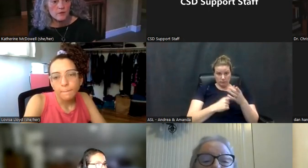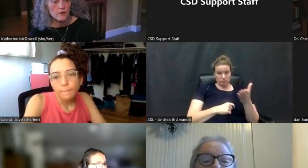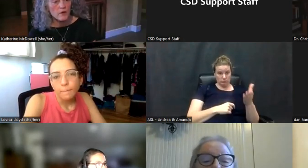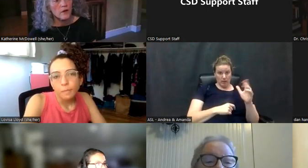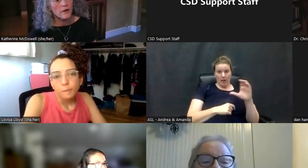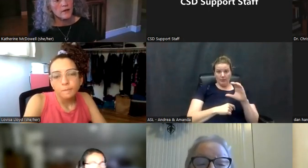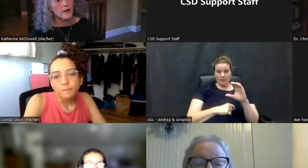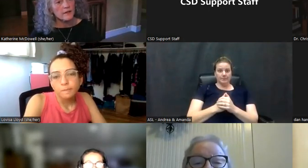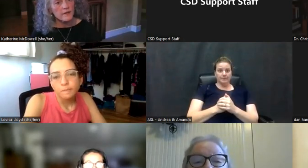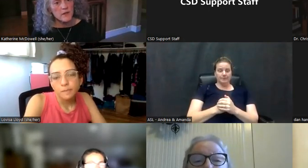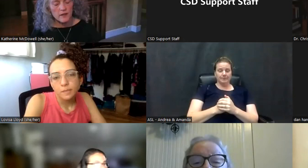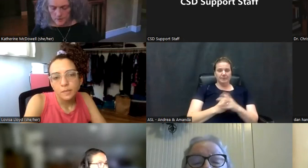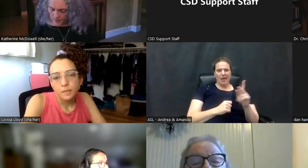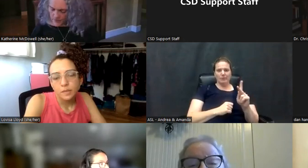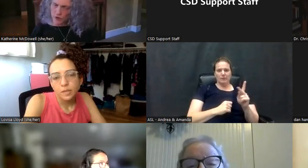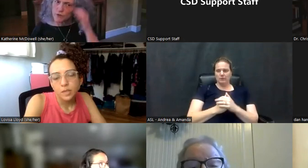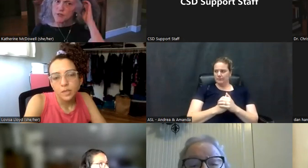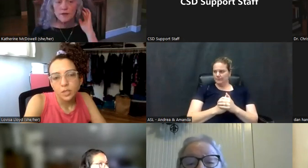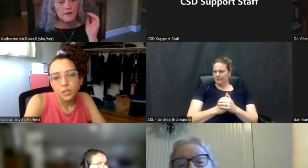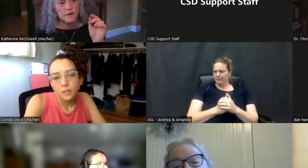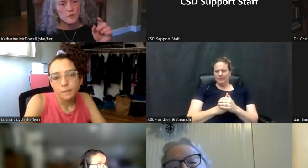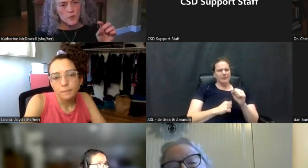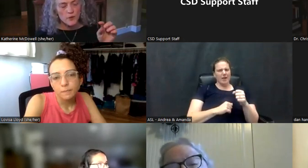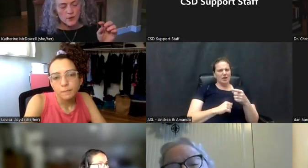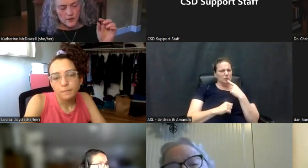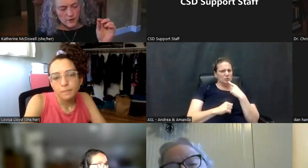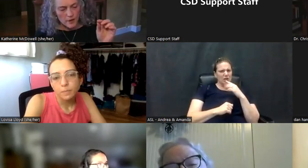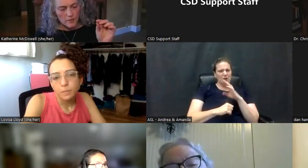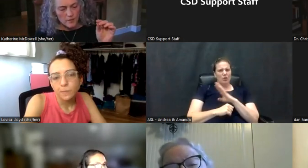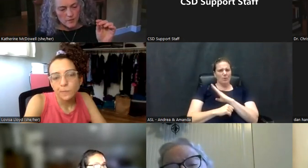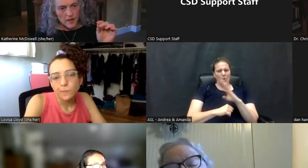Catherine? Yeah, Debbie, did you say that the board